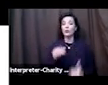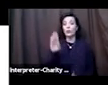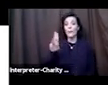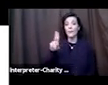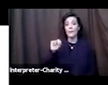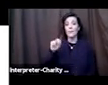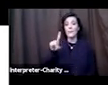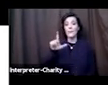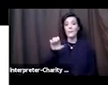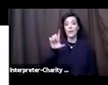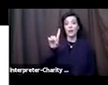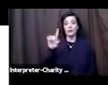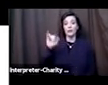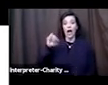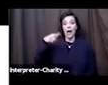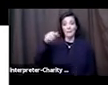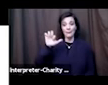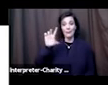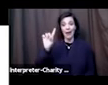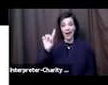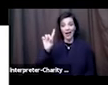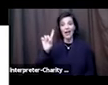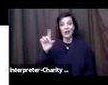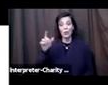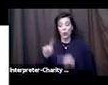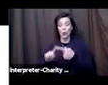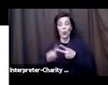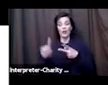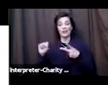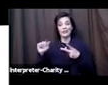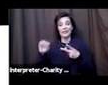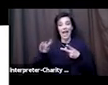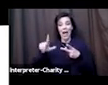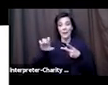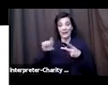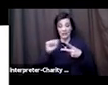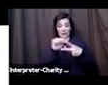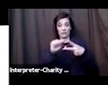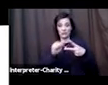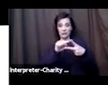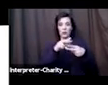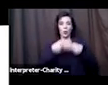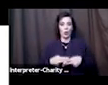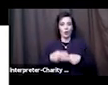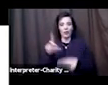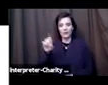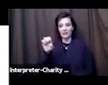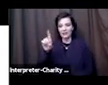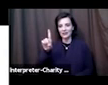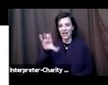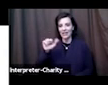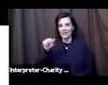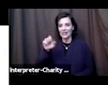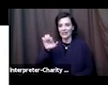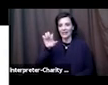or tablets. So they're going to be technically, these bundled iPads are then considered a dedicated device, but essentially they're